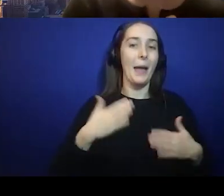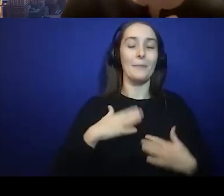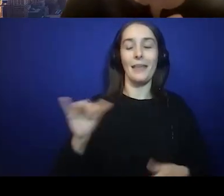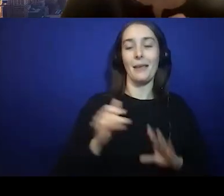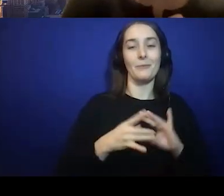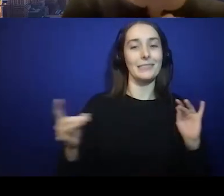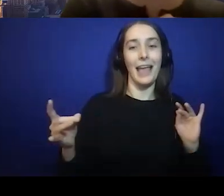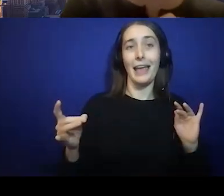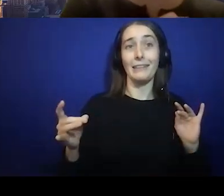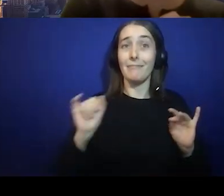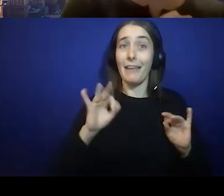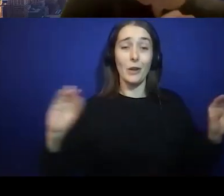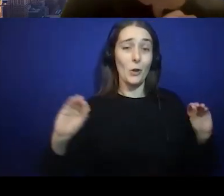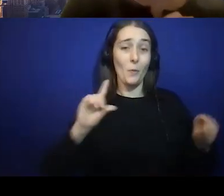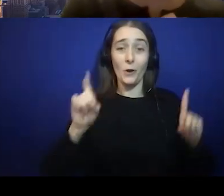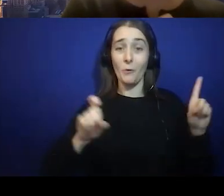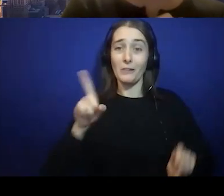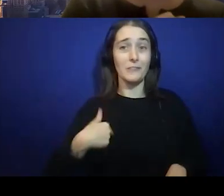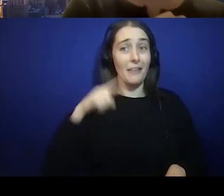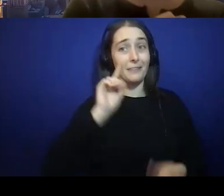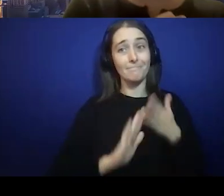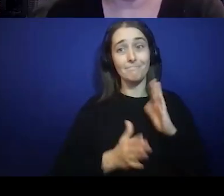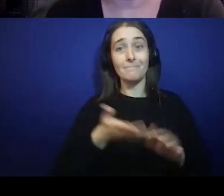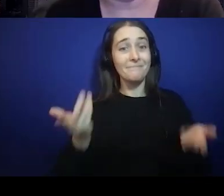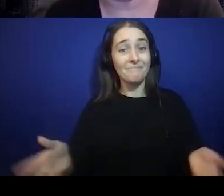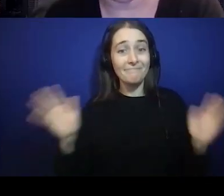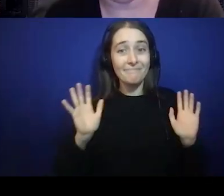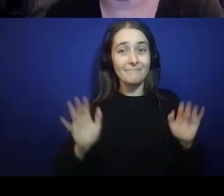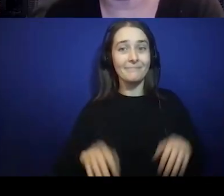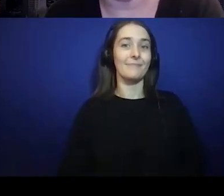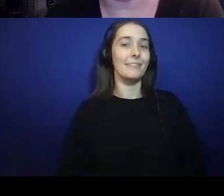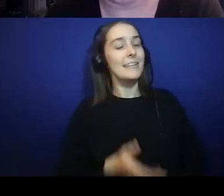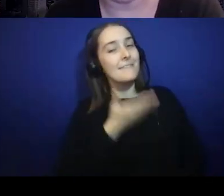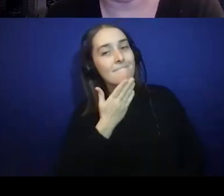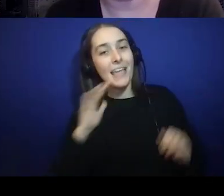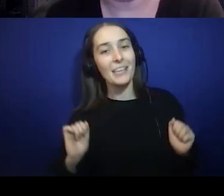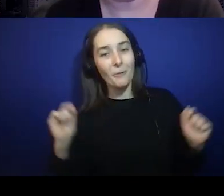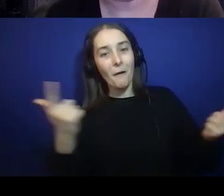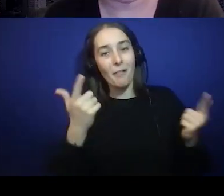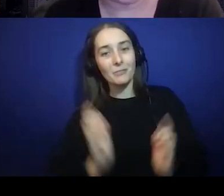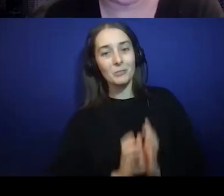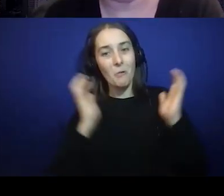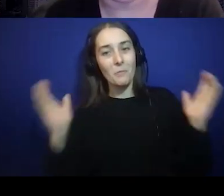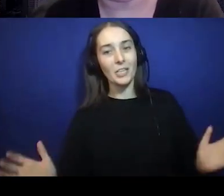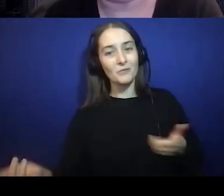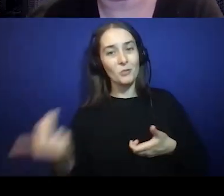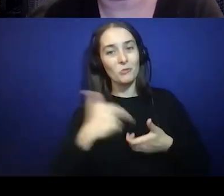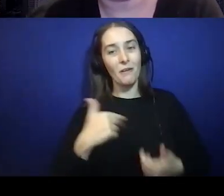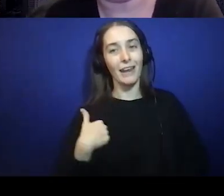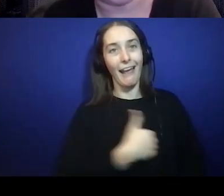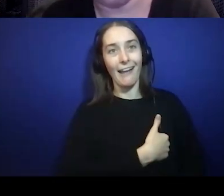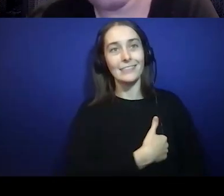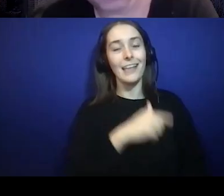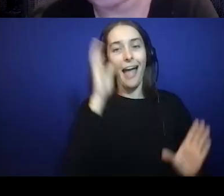think there's no more questions. I think we're great, good to go. Yeah. Thank you all so much for joining us. I hope